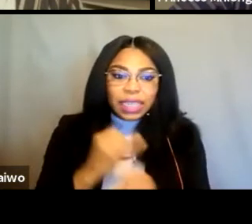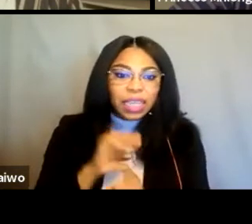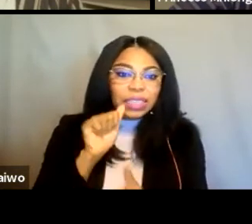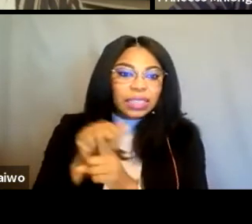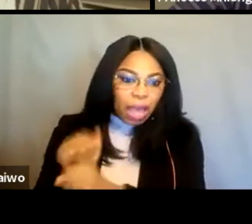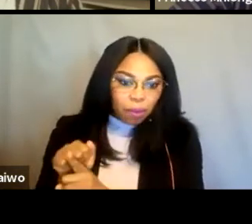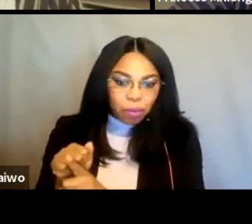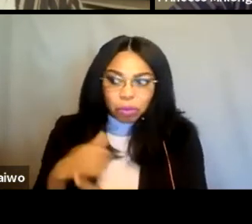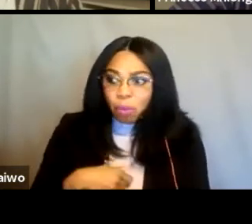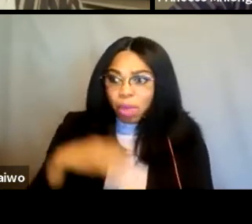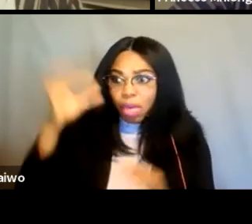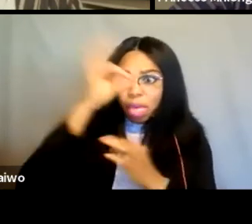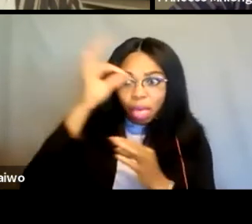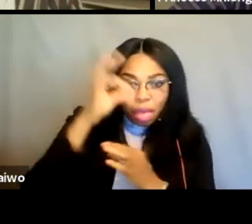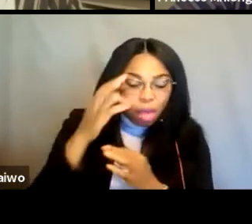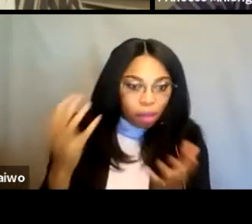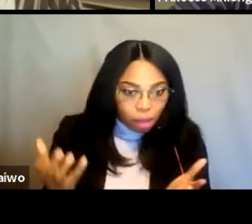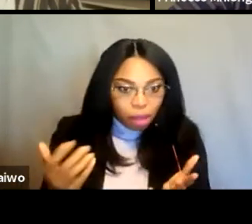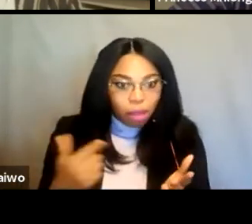them. So I just,